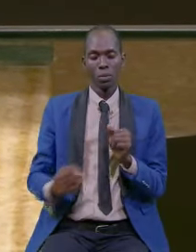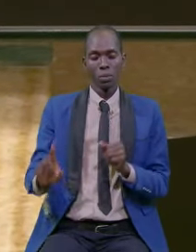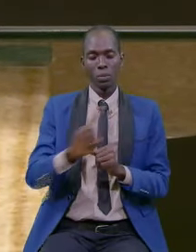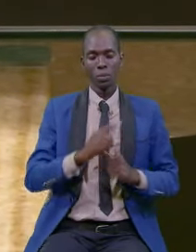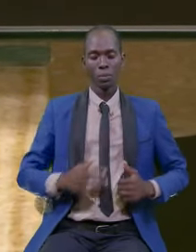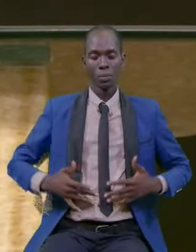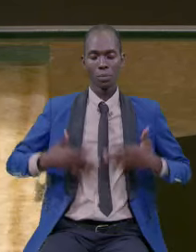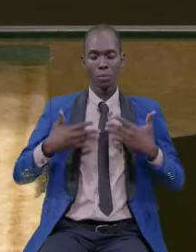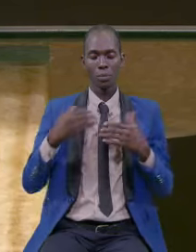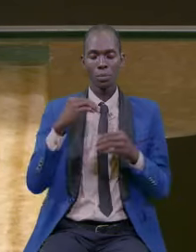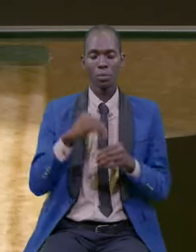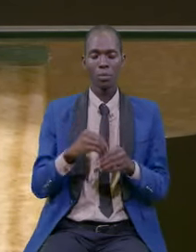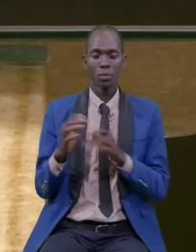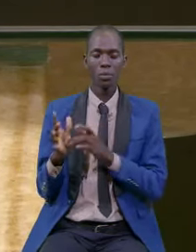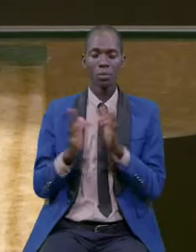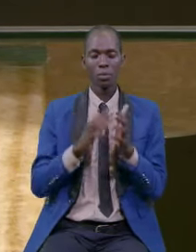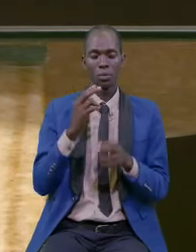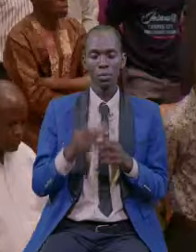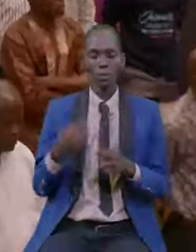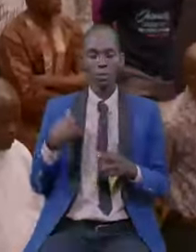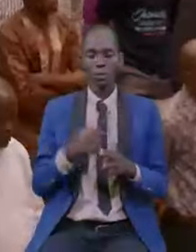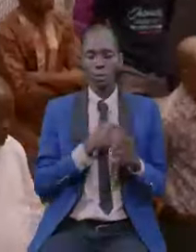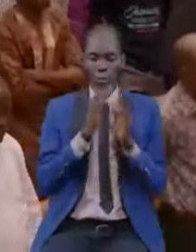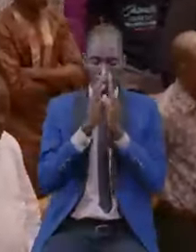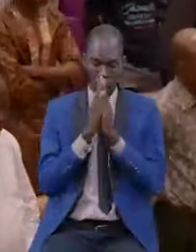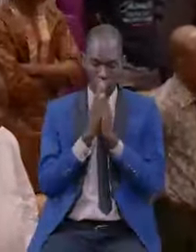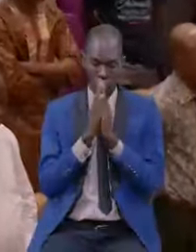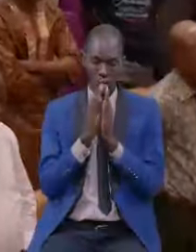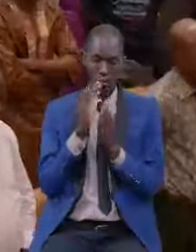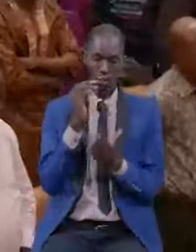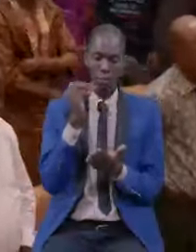In Jesus' name we pray.